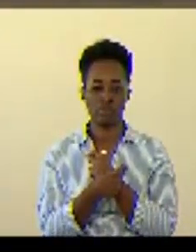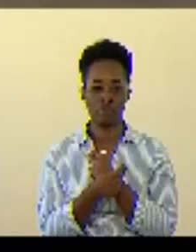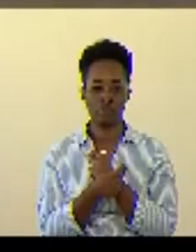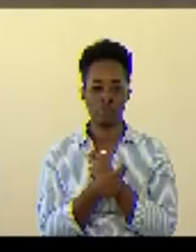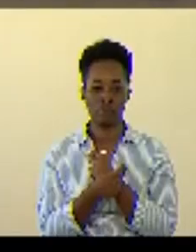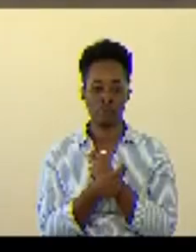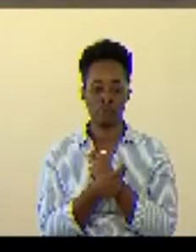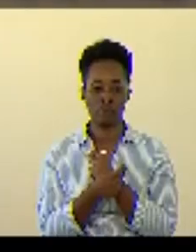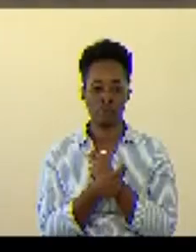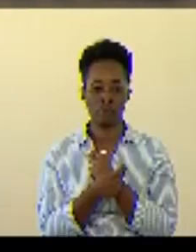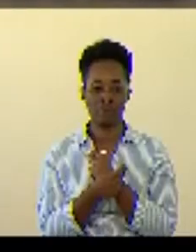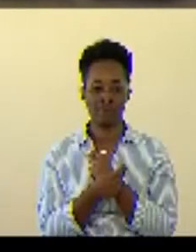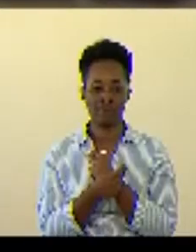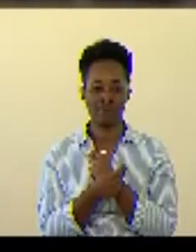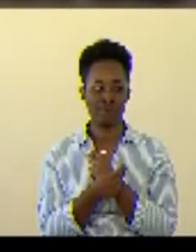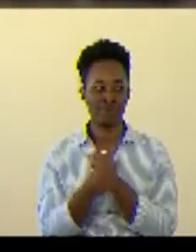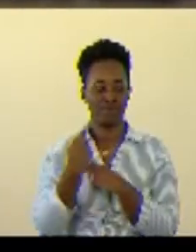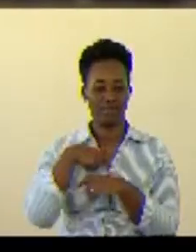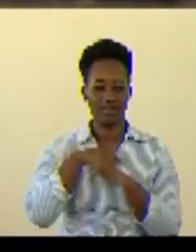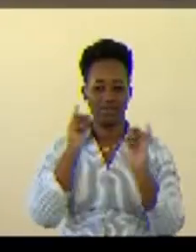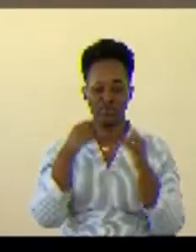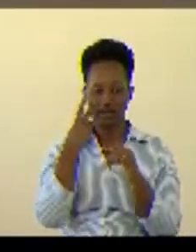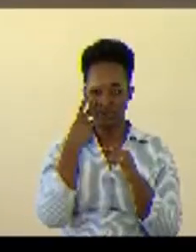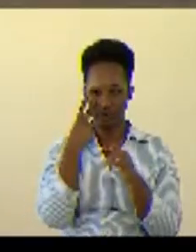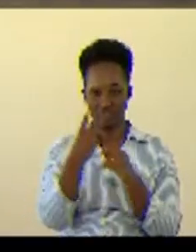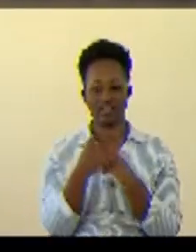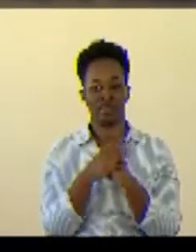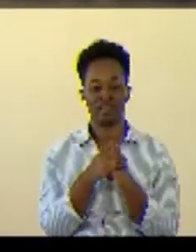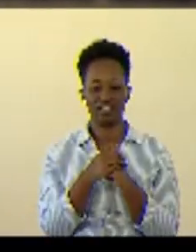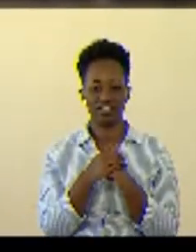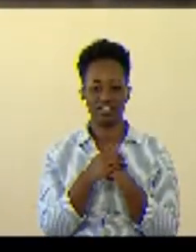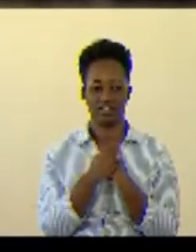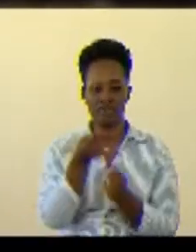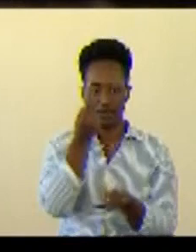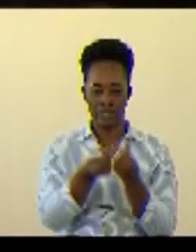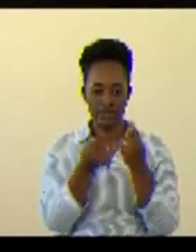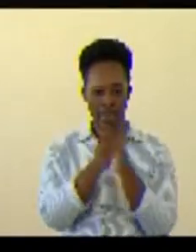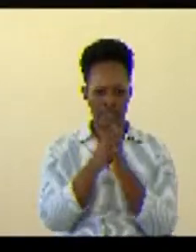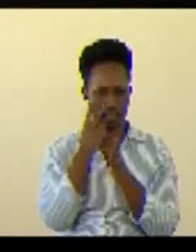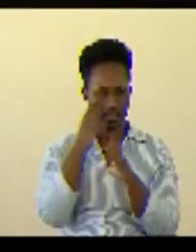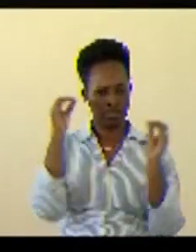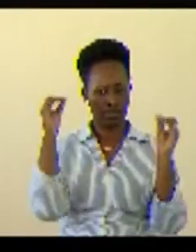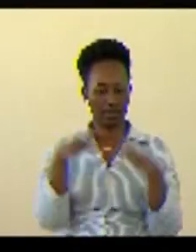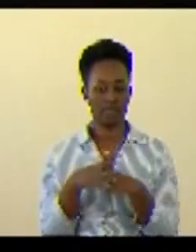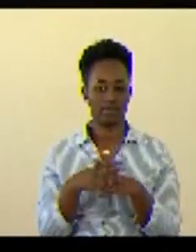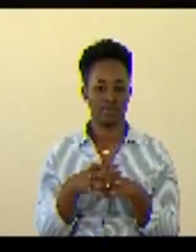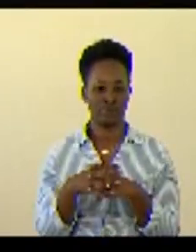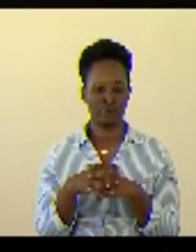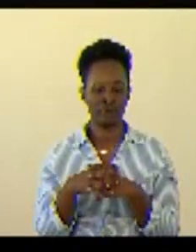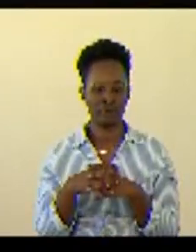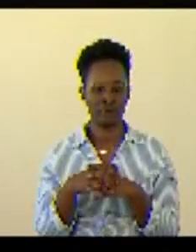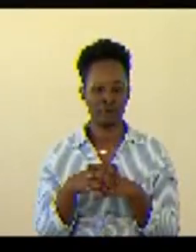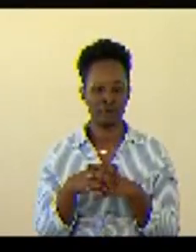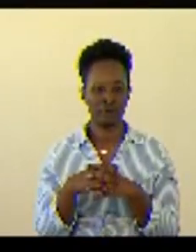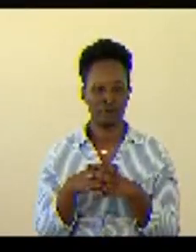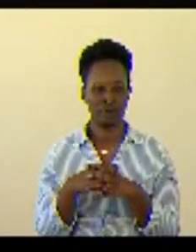from green. Then we try to see, to hit and observe clearly. To hit and observe very